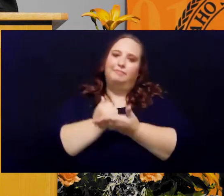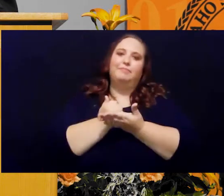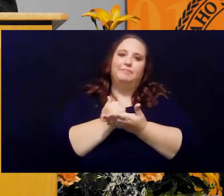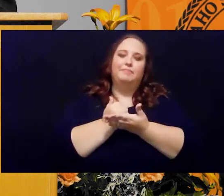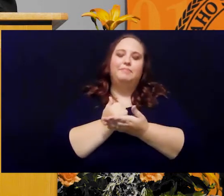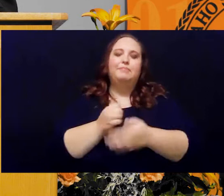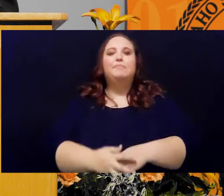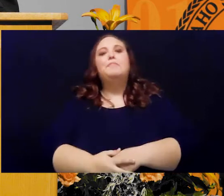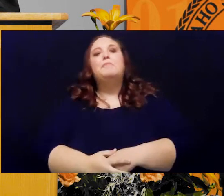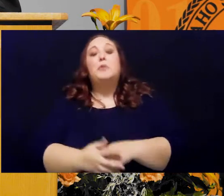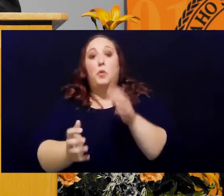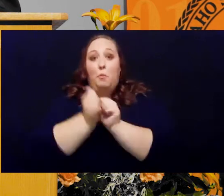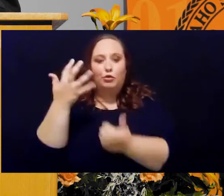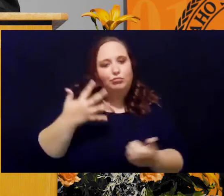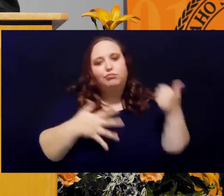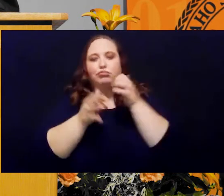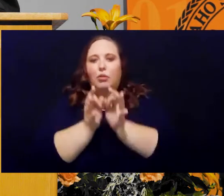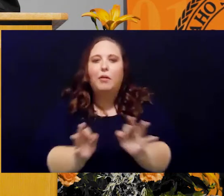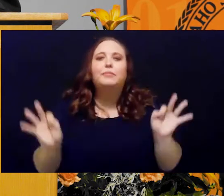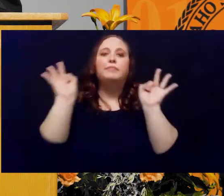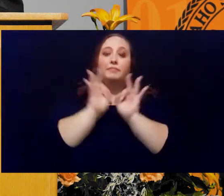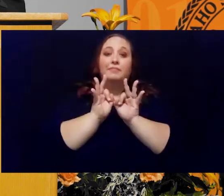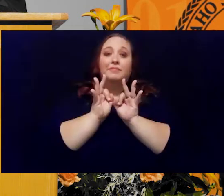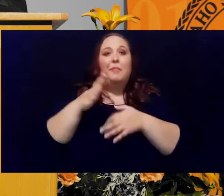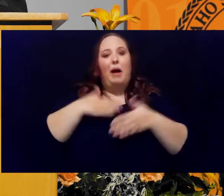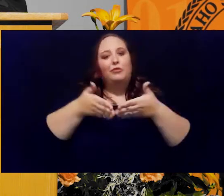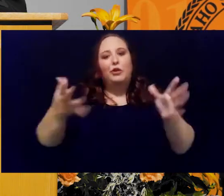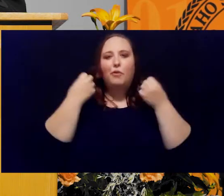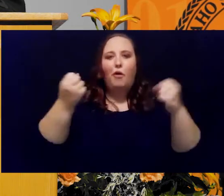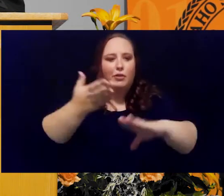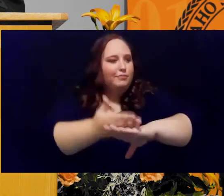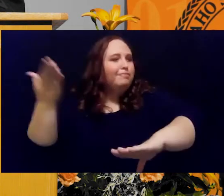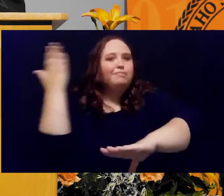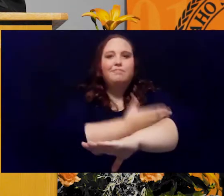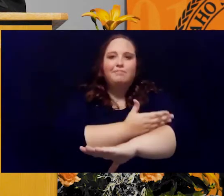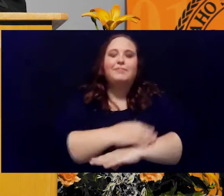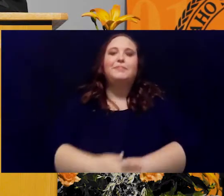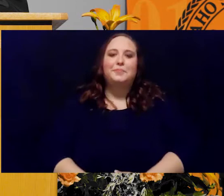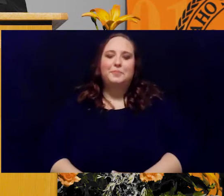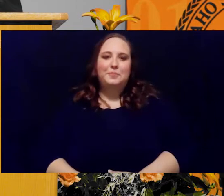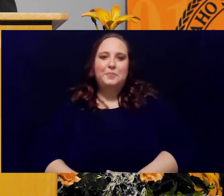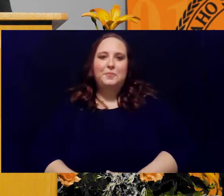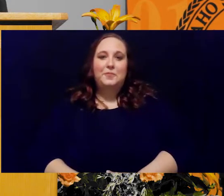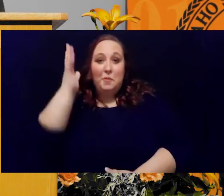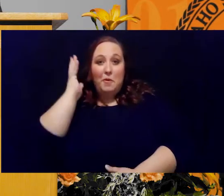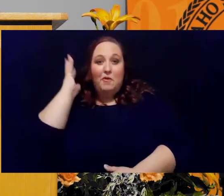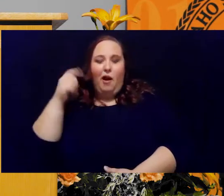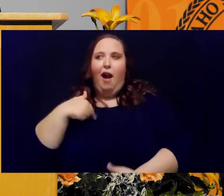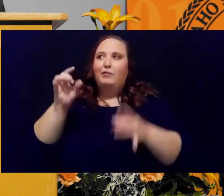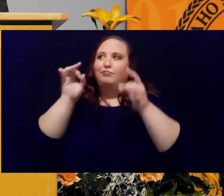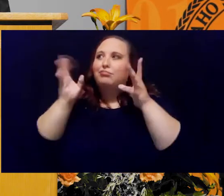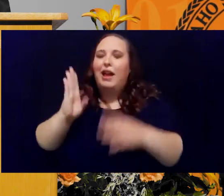helped to produce, with the most notable and sustained change being my overall confidence level. I used to